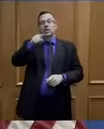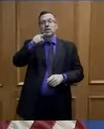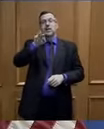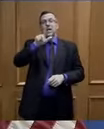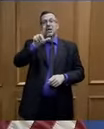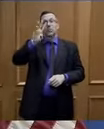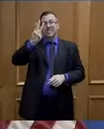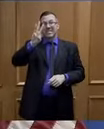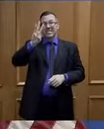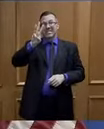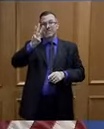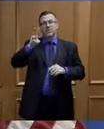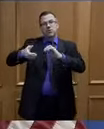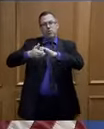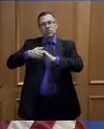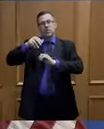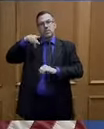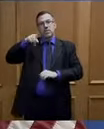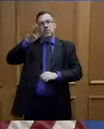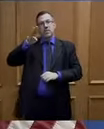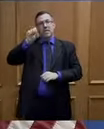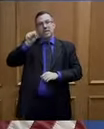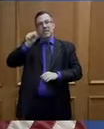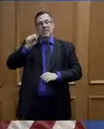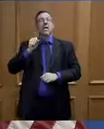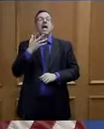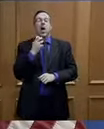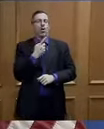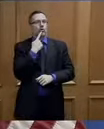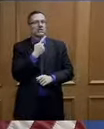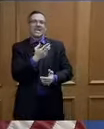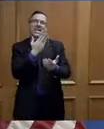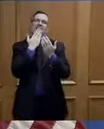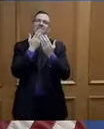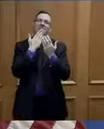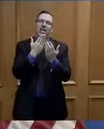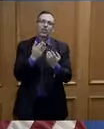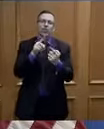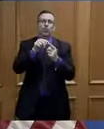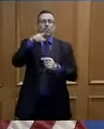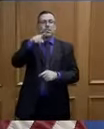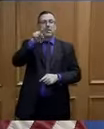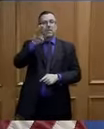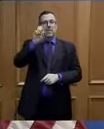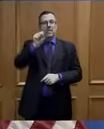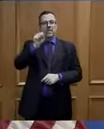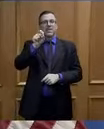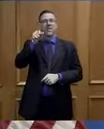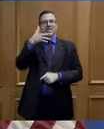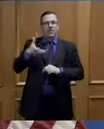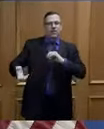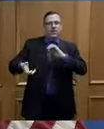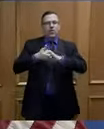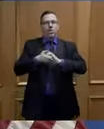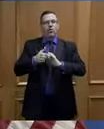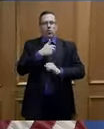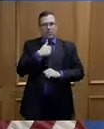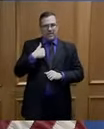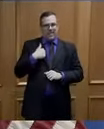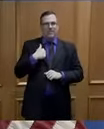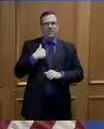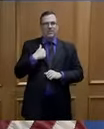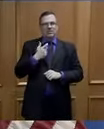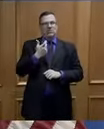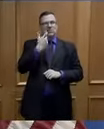partnership with PBS stations across the state, and I do want to say a very special thank you to all of them who have partnered with us in very short order, we will